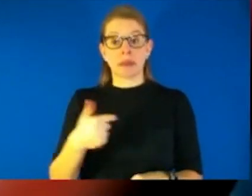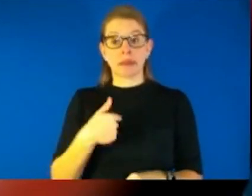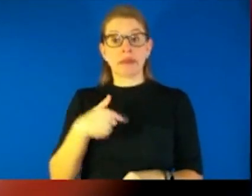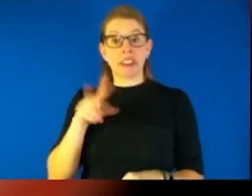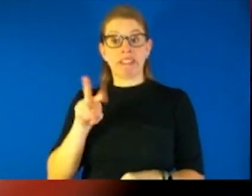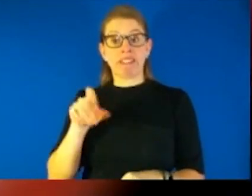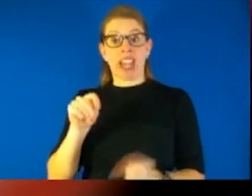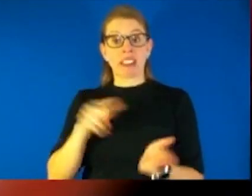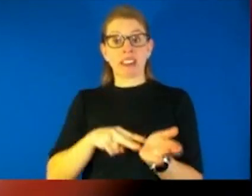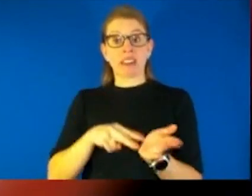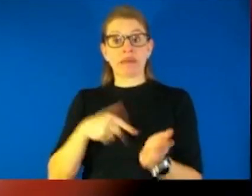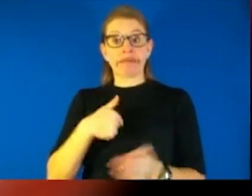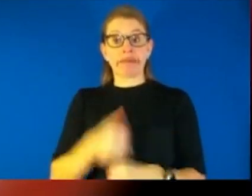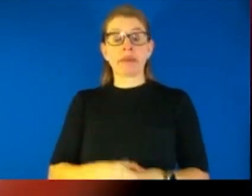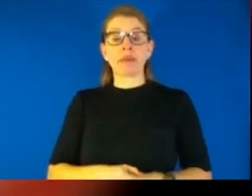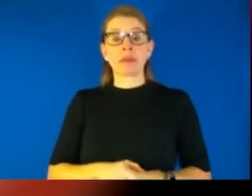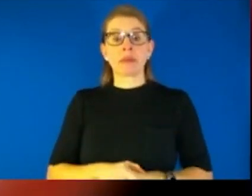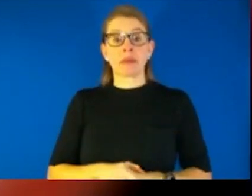veterinarian, and we